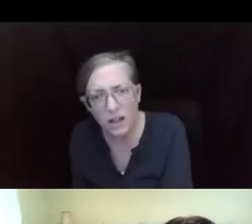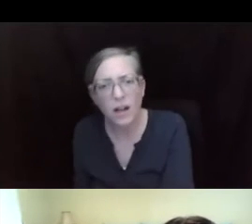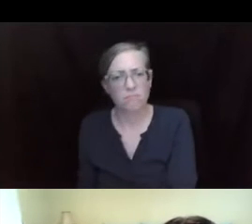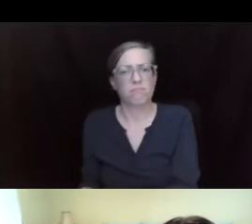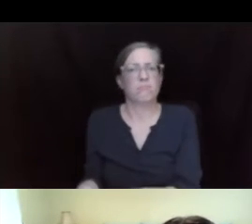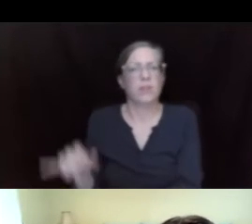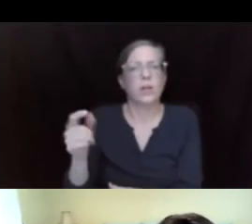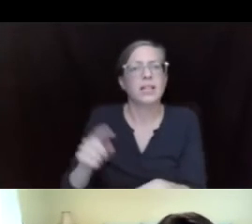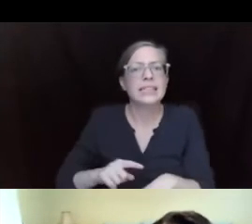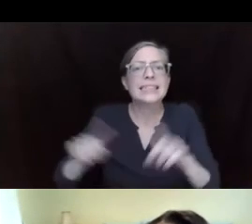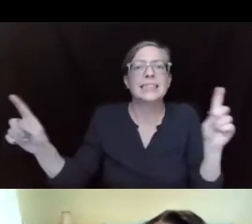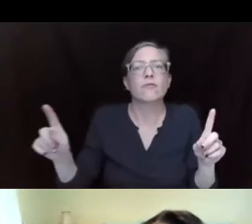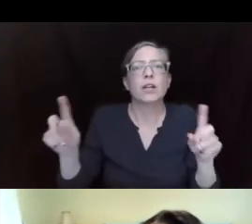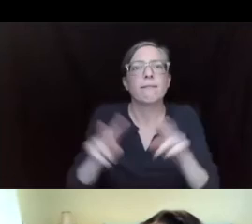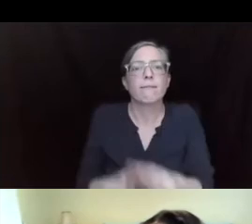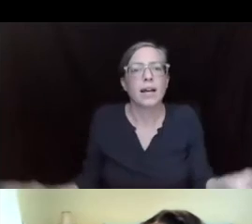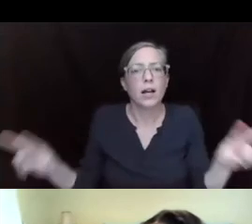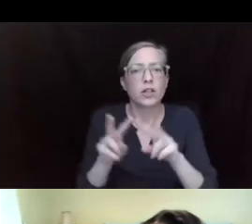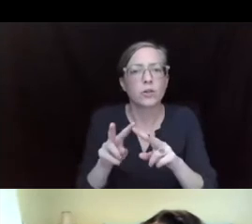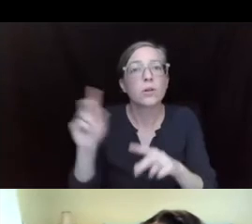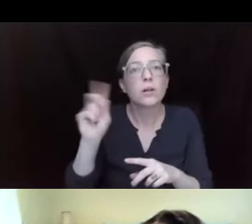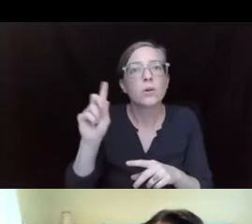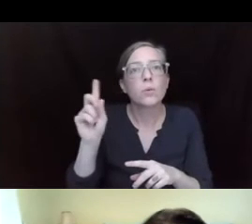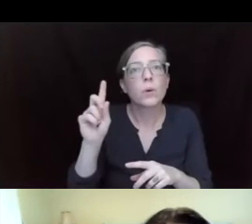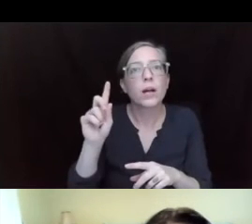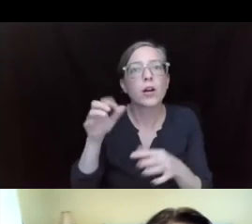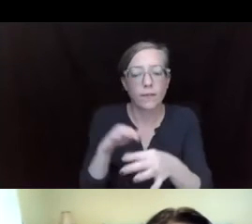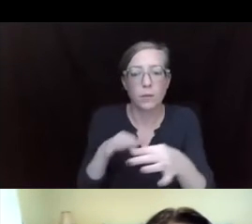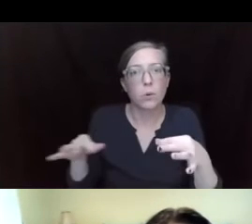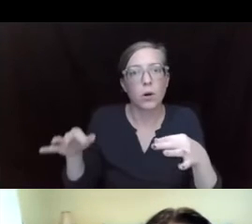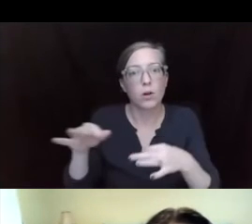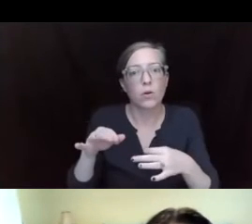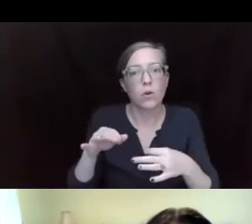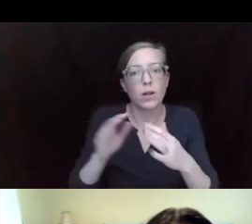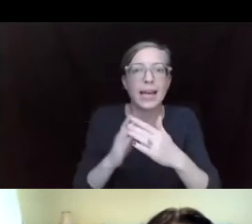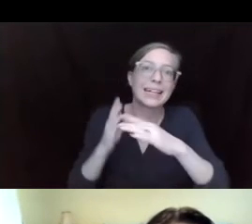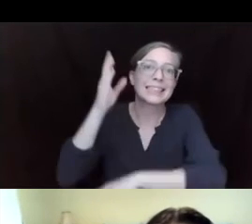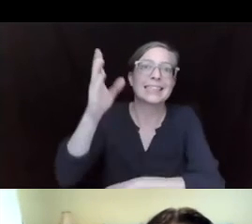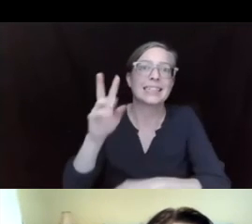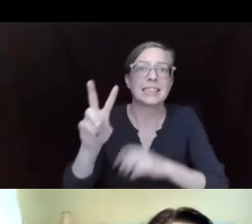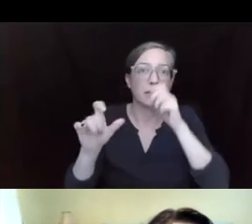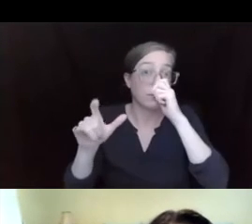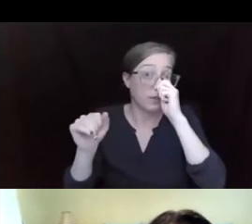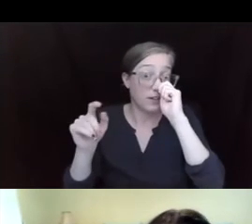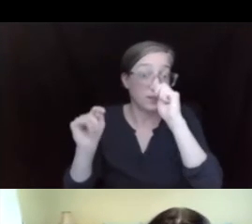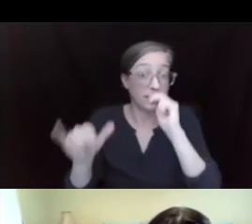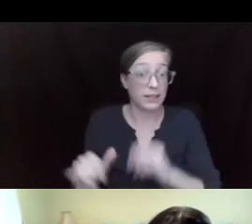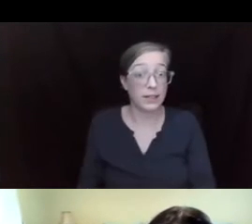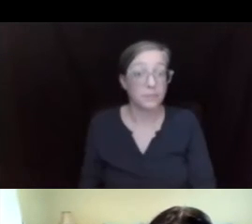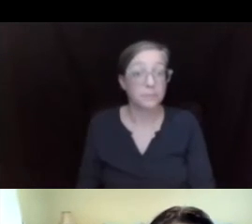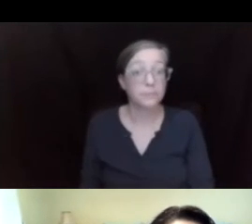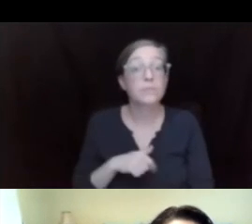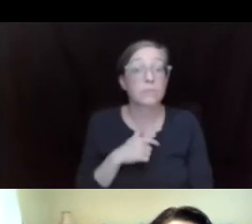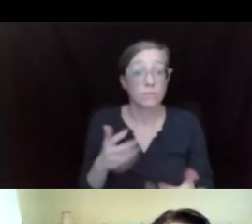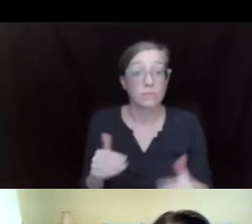which each one of the particles crossed the 0 velocity. Then we look back at the equation. We have linear